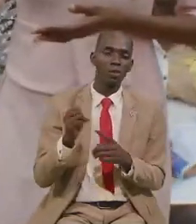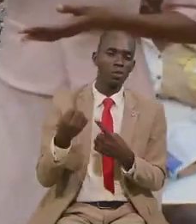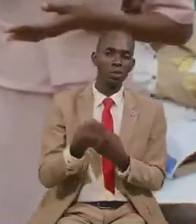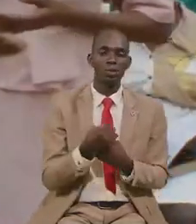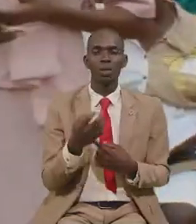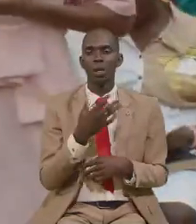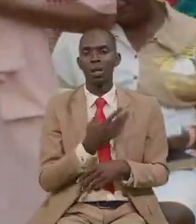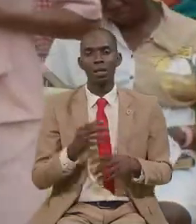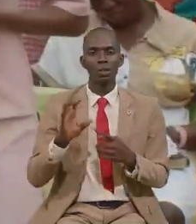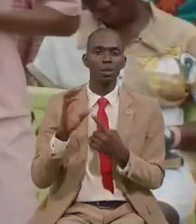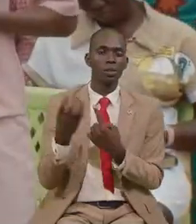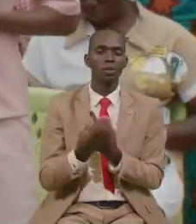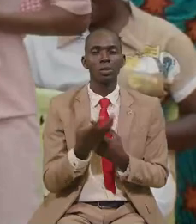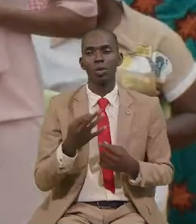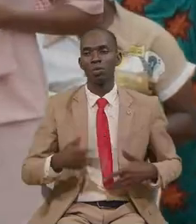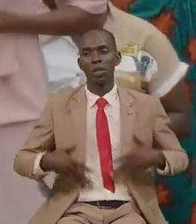circumstances.